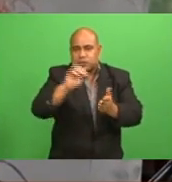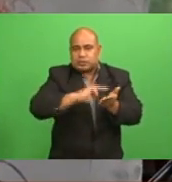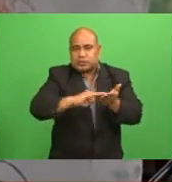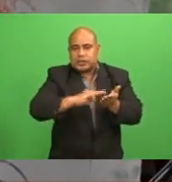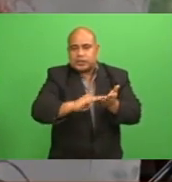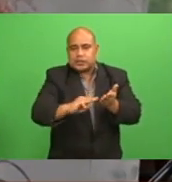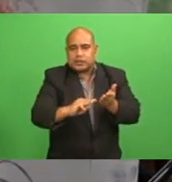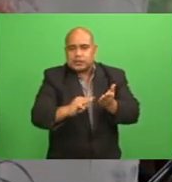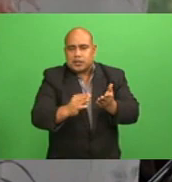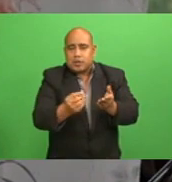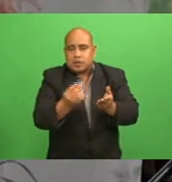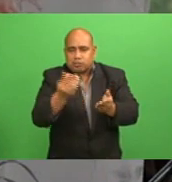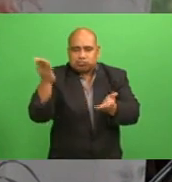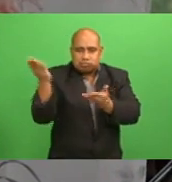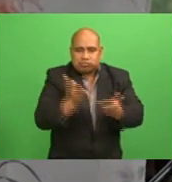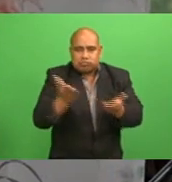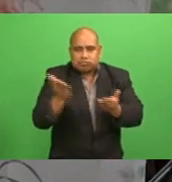cooking.